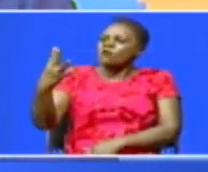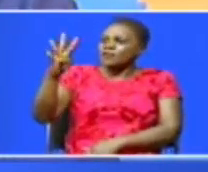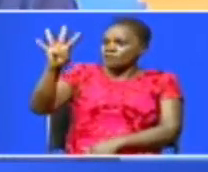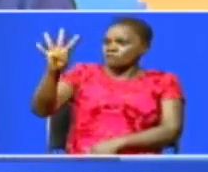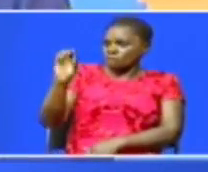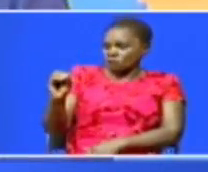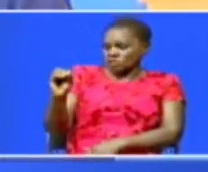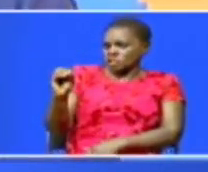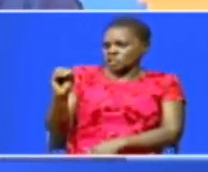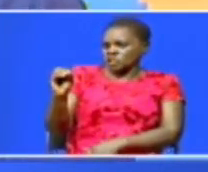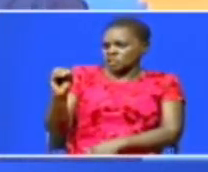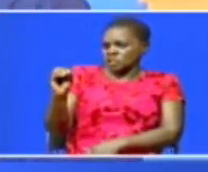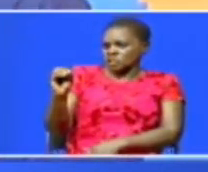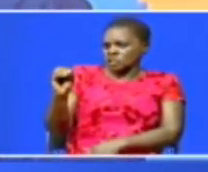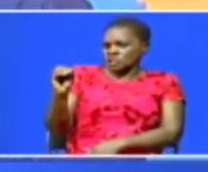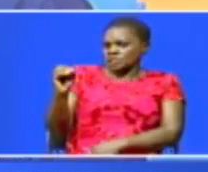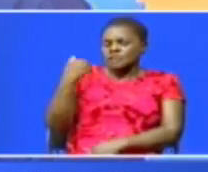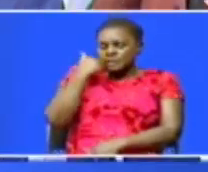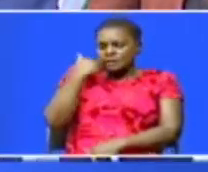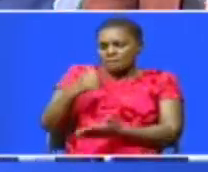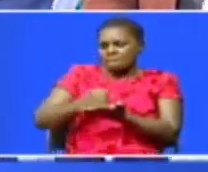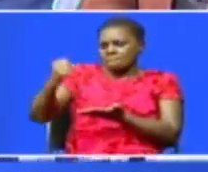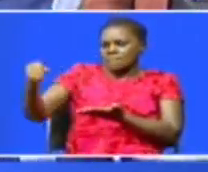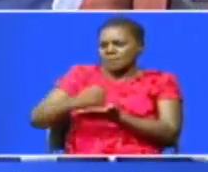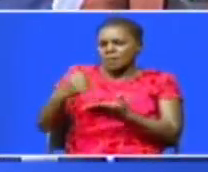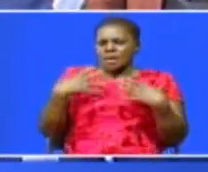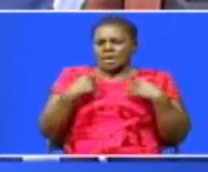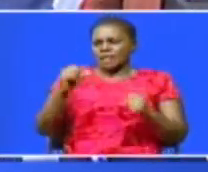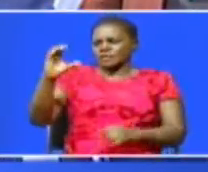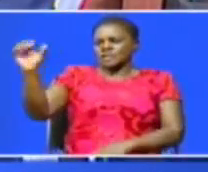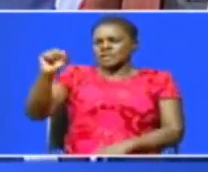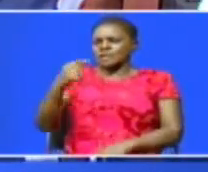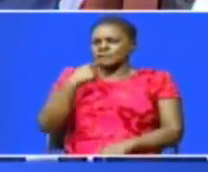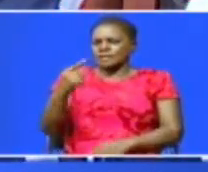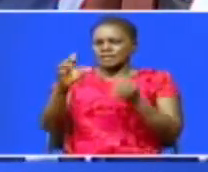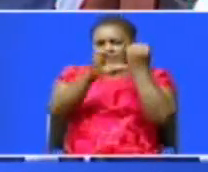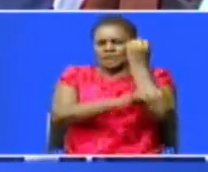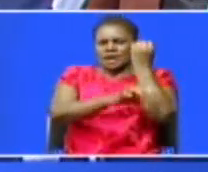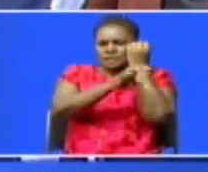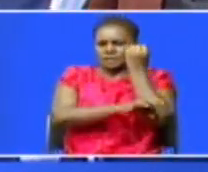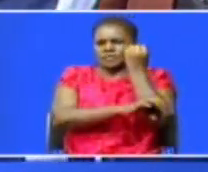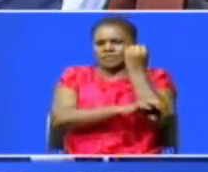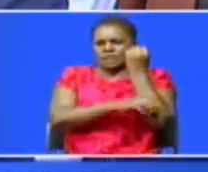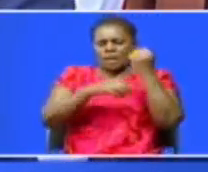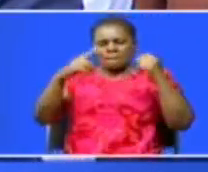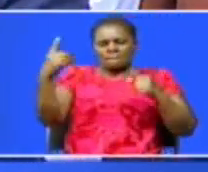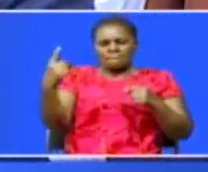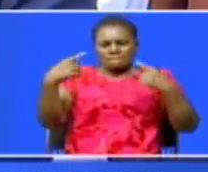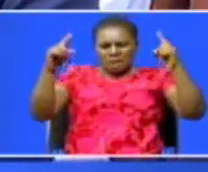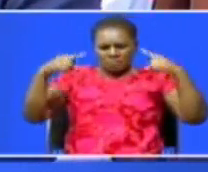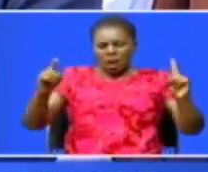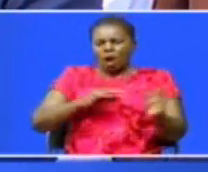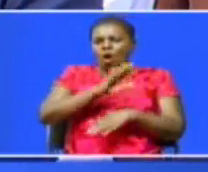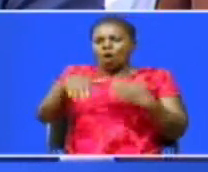4,440 out of those cases have now been discharged. The health CS maintaining that the country will only beat the virus if